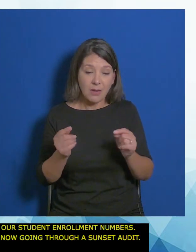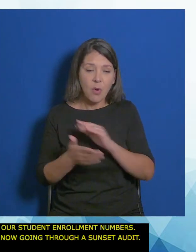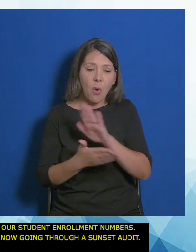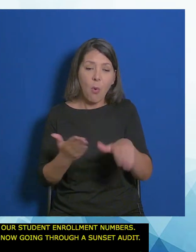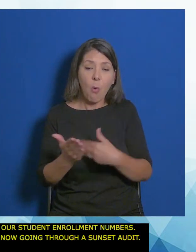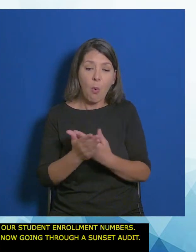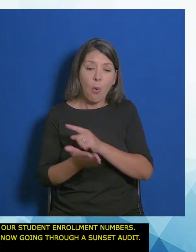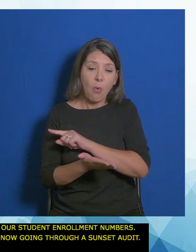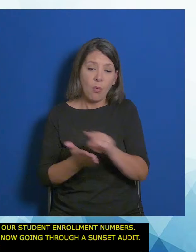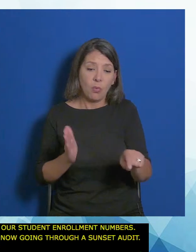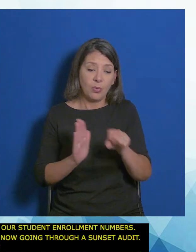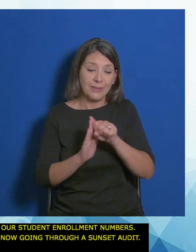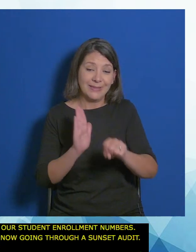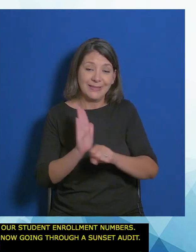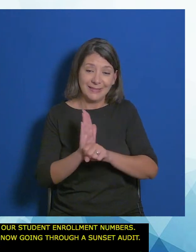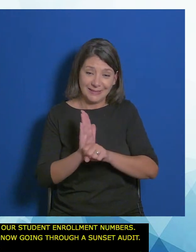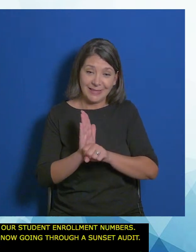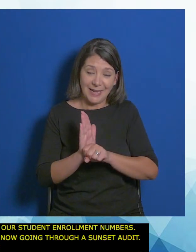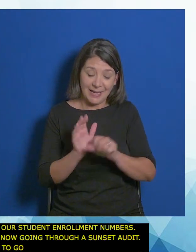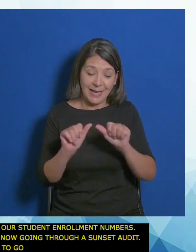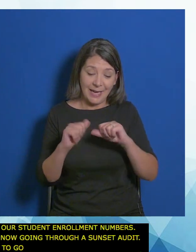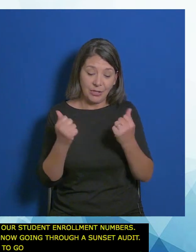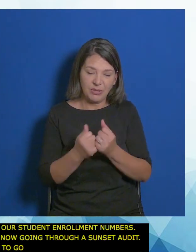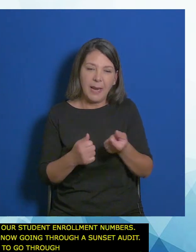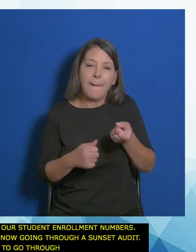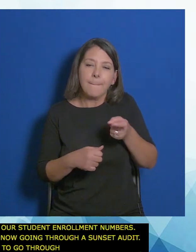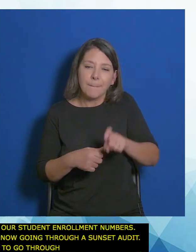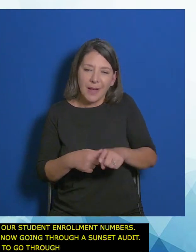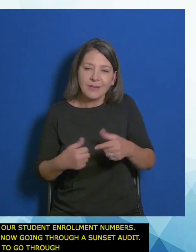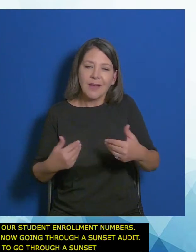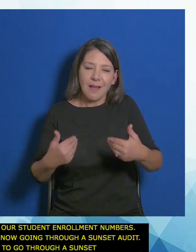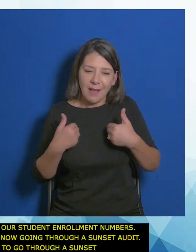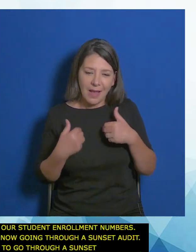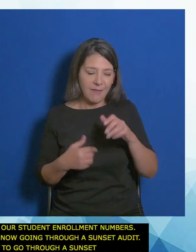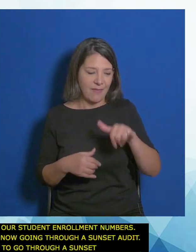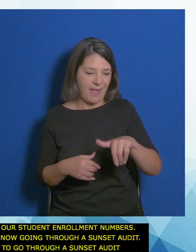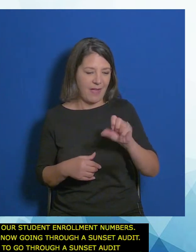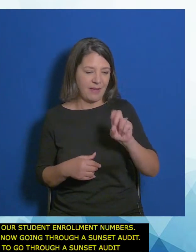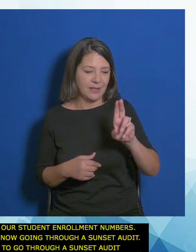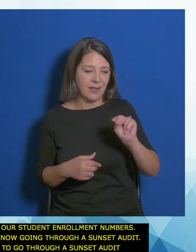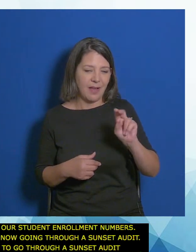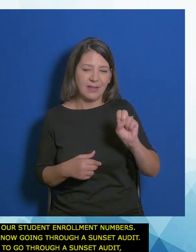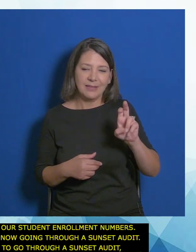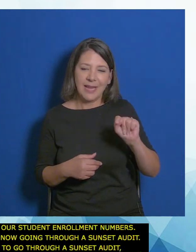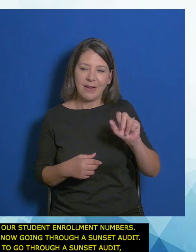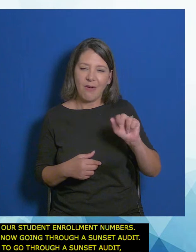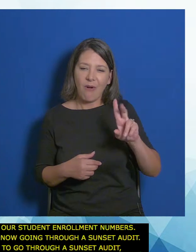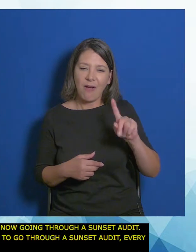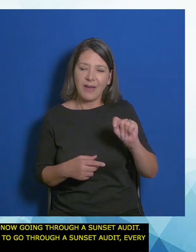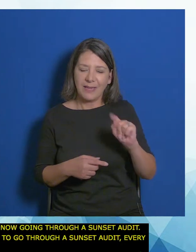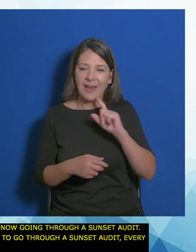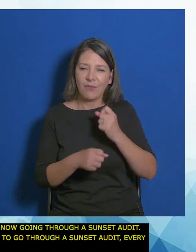to go through a sunset audit every 10 years. The last